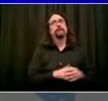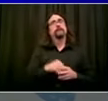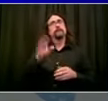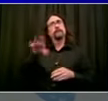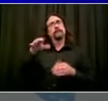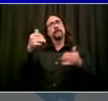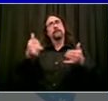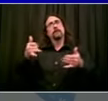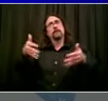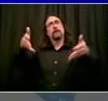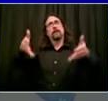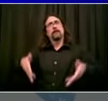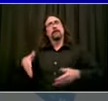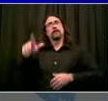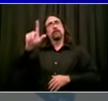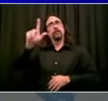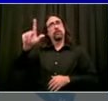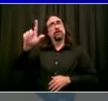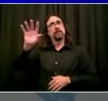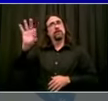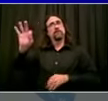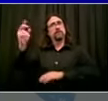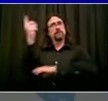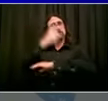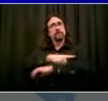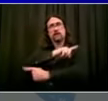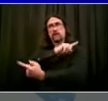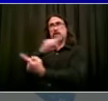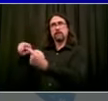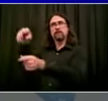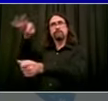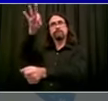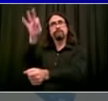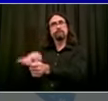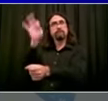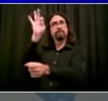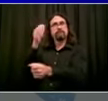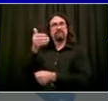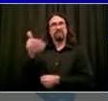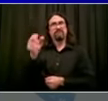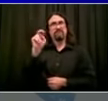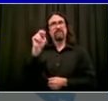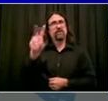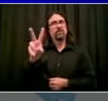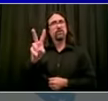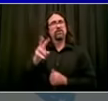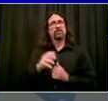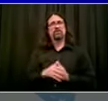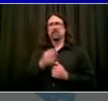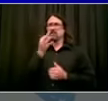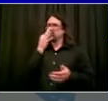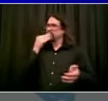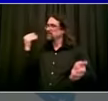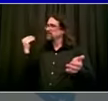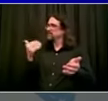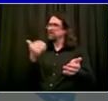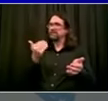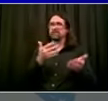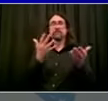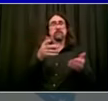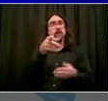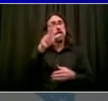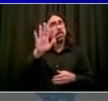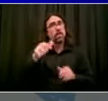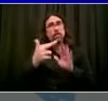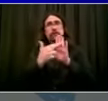of determining the future of this city, state, and nation. All of these things we're talking about now are things everyone can do. Every single New Yorker can